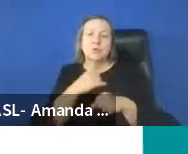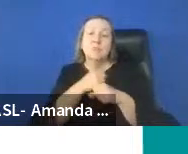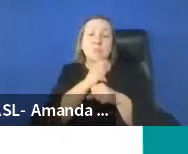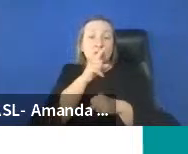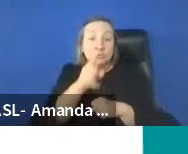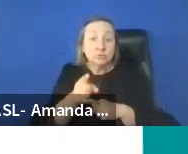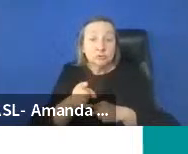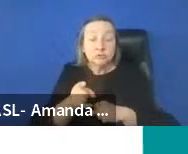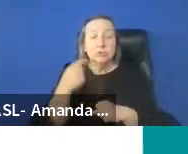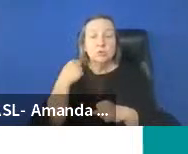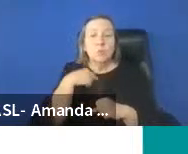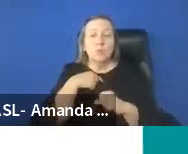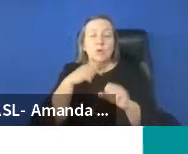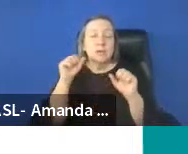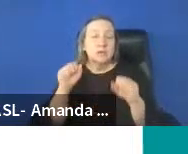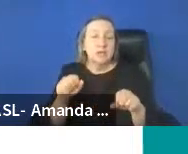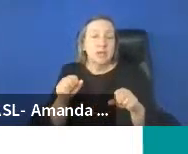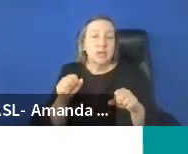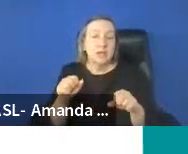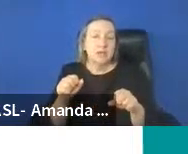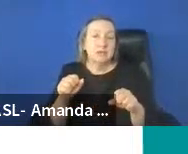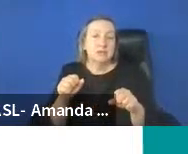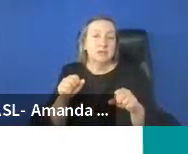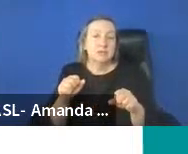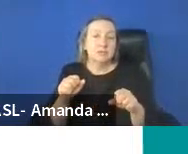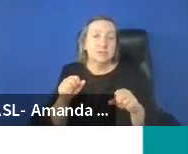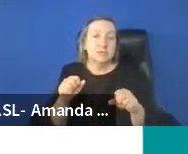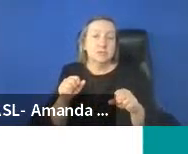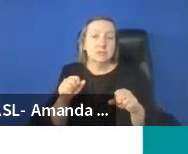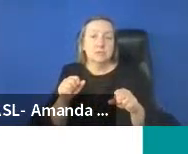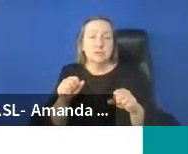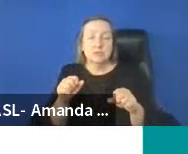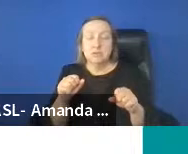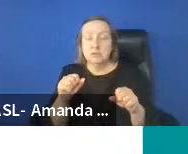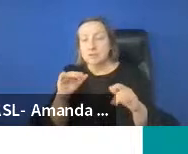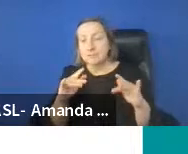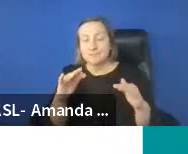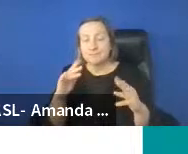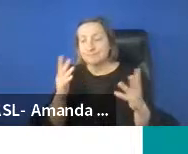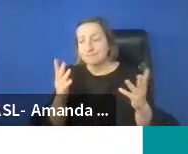can mitigate future impacts